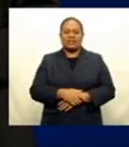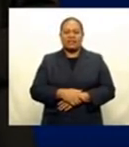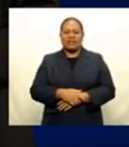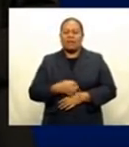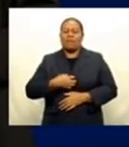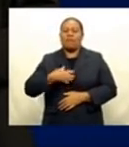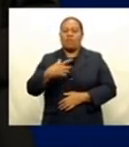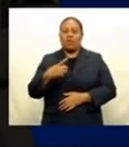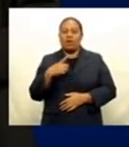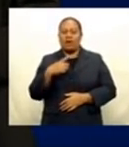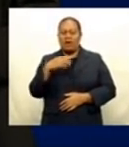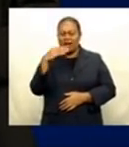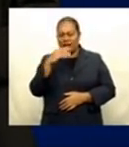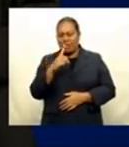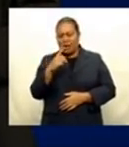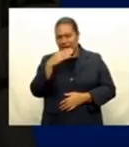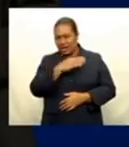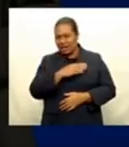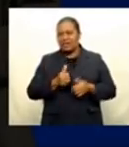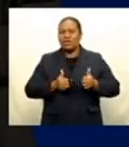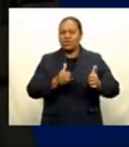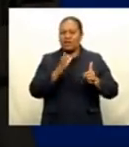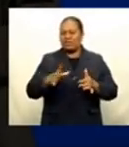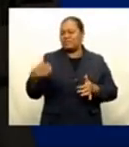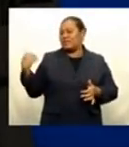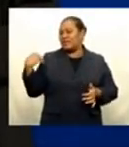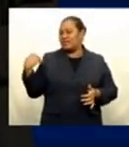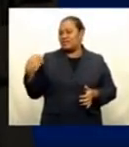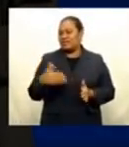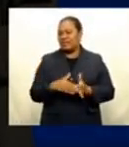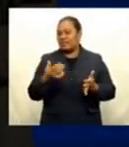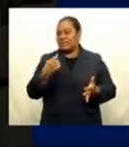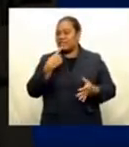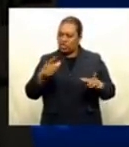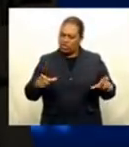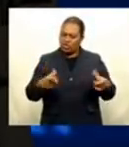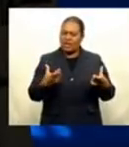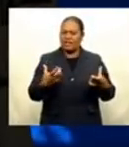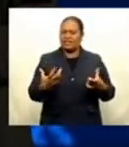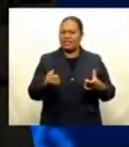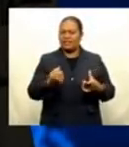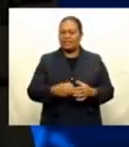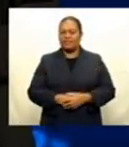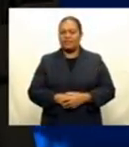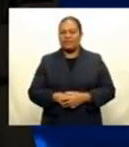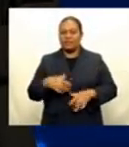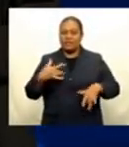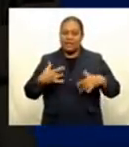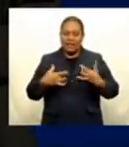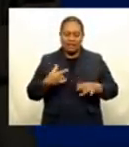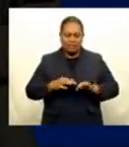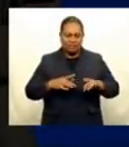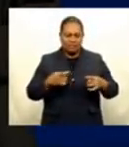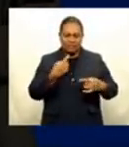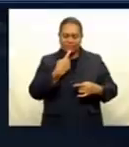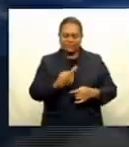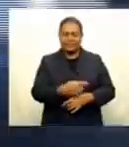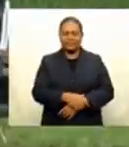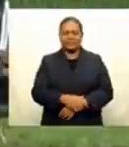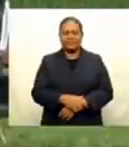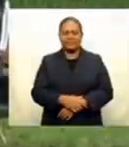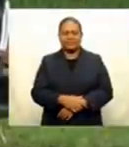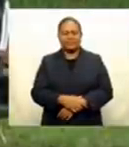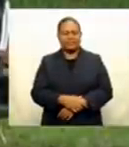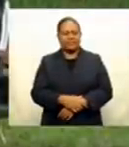100 driving instructors have been impacted and are facing challenges in sustaining their livelihoods. Shweta Vandana reports.